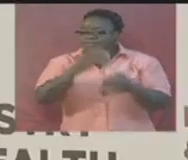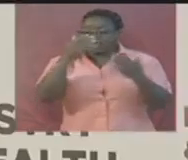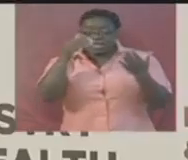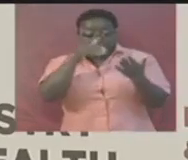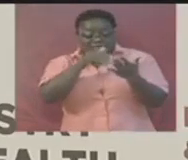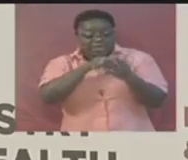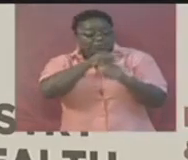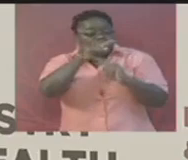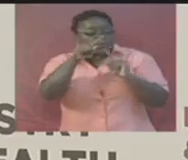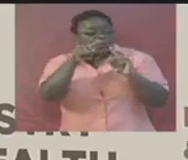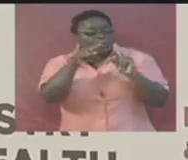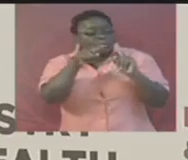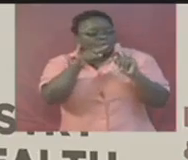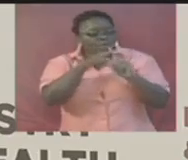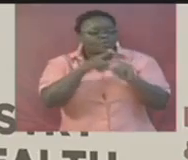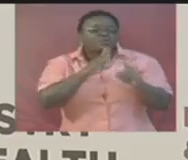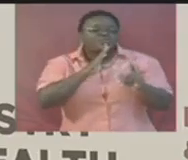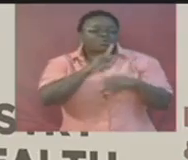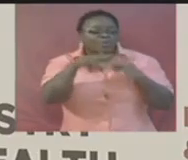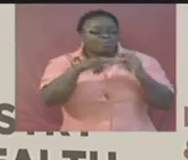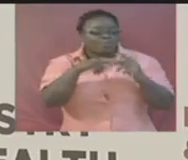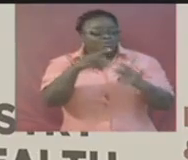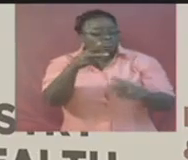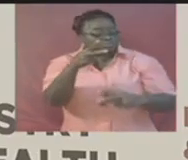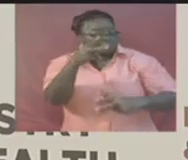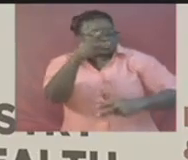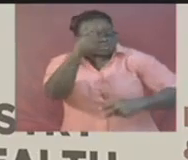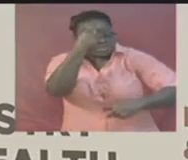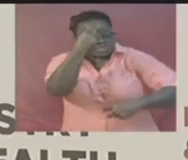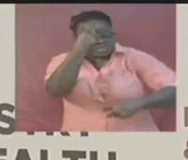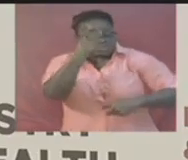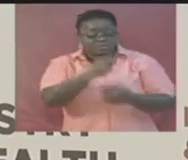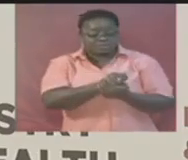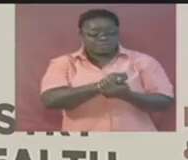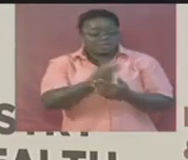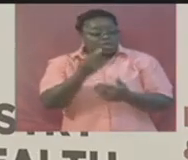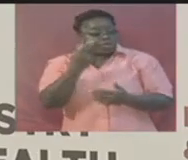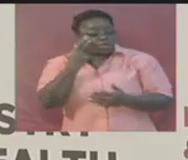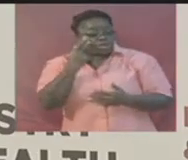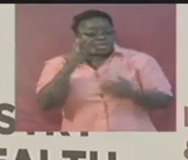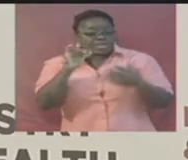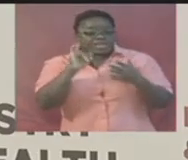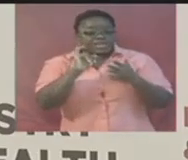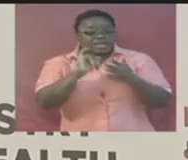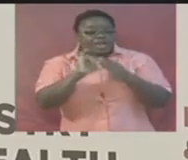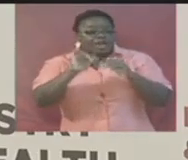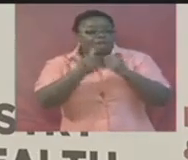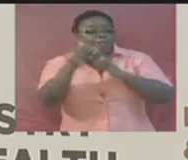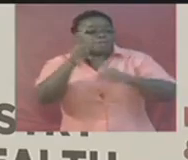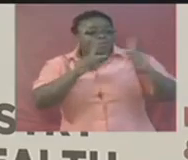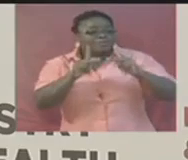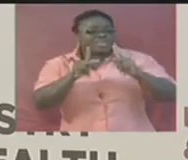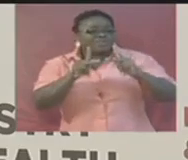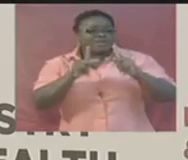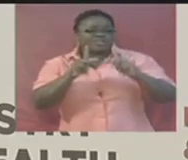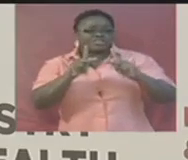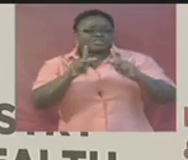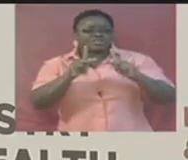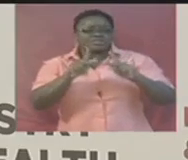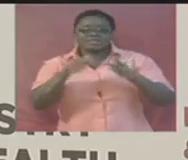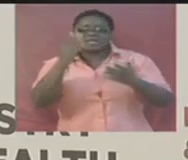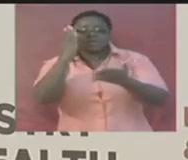efficacy, when they speak about a virus efficacy, they're really looking at how many people in a group they have